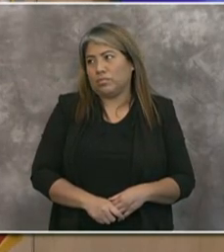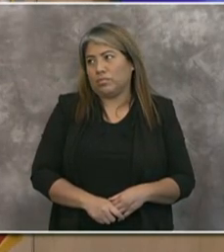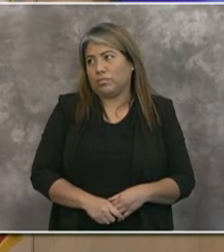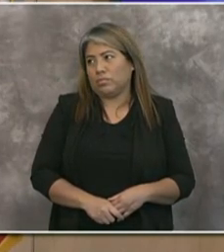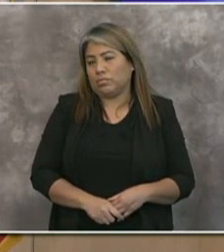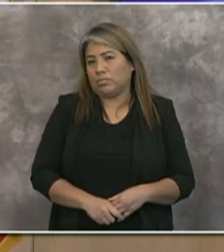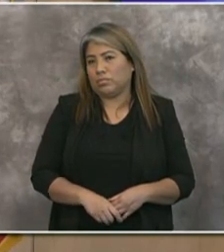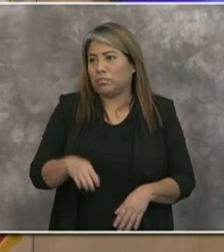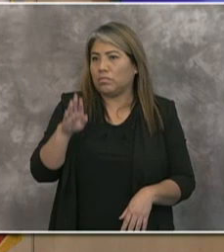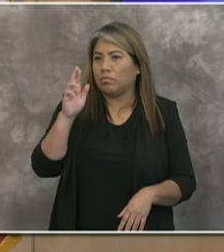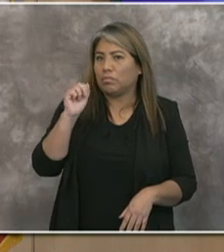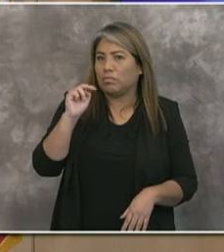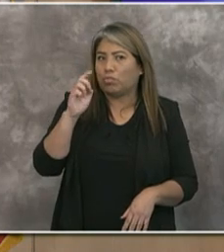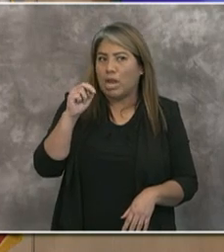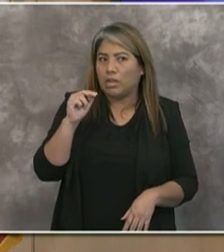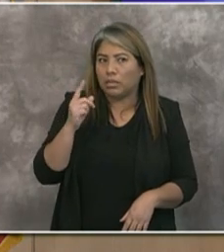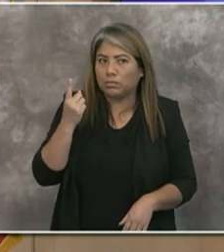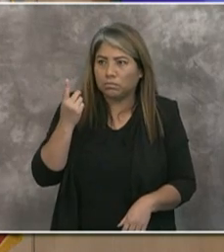Brandon?